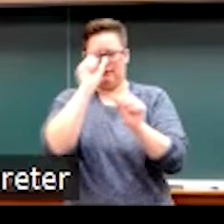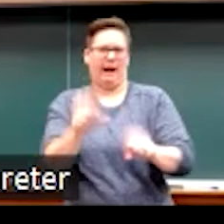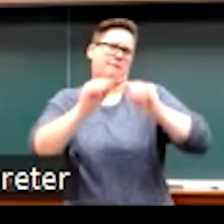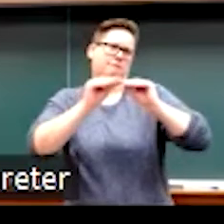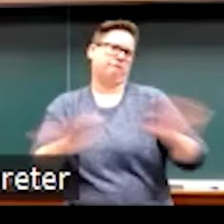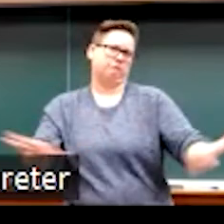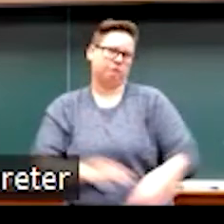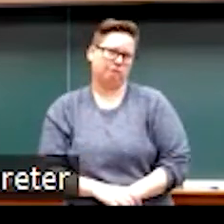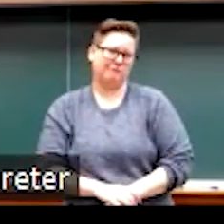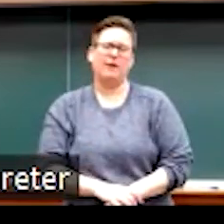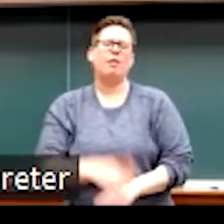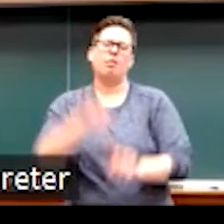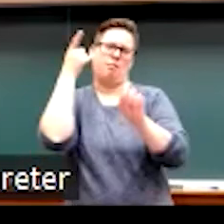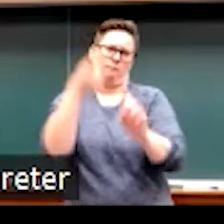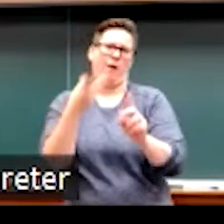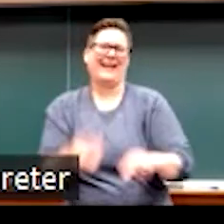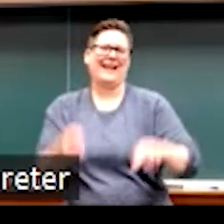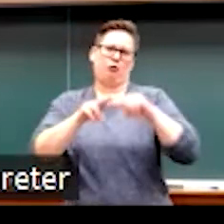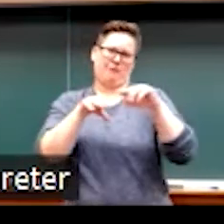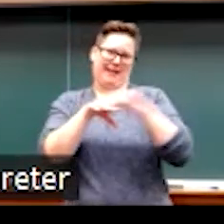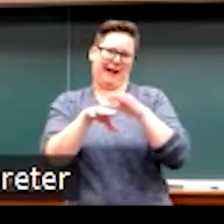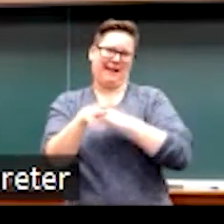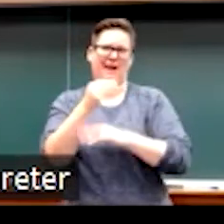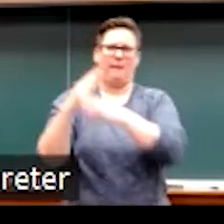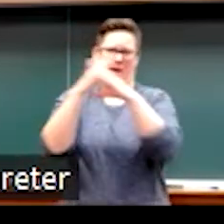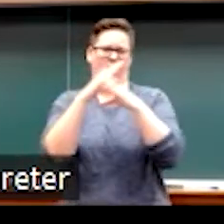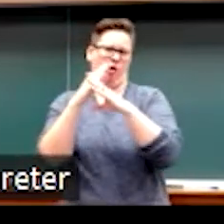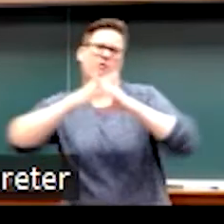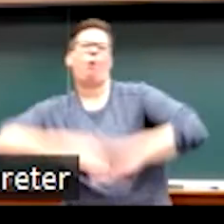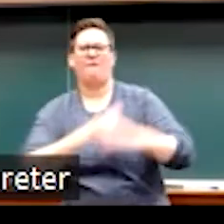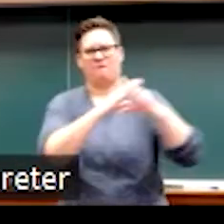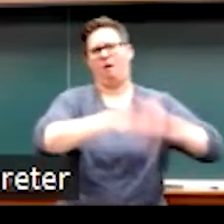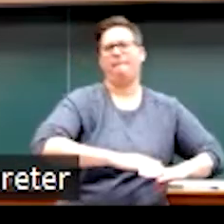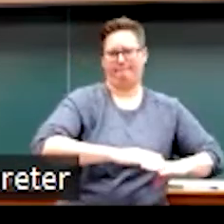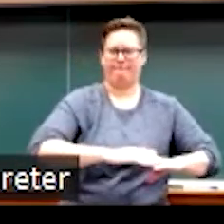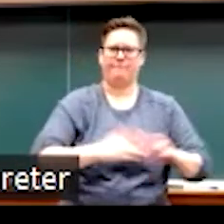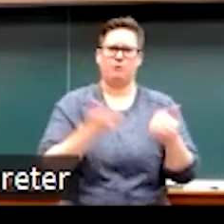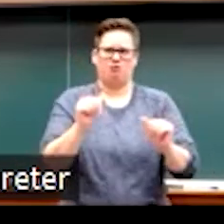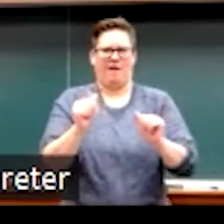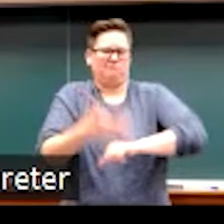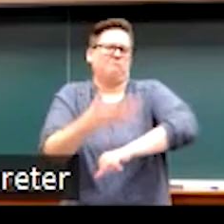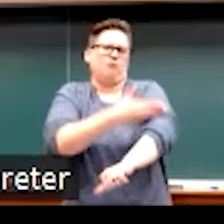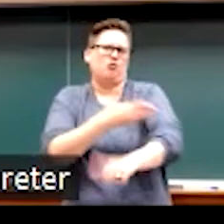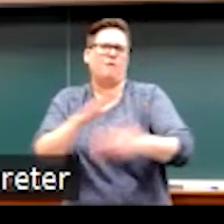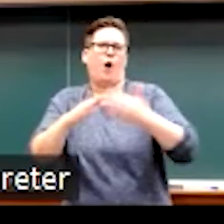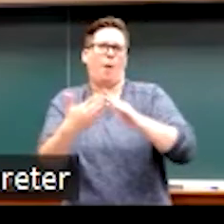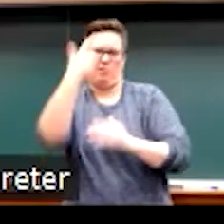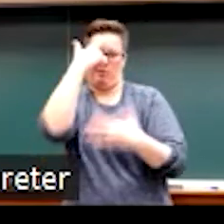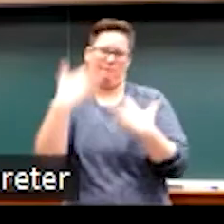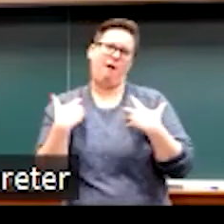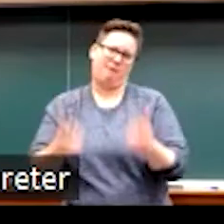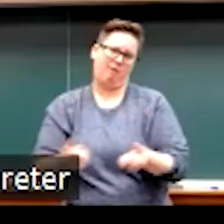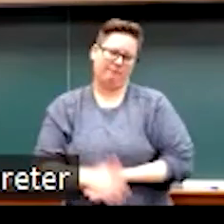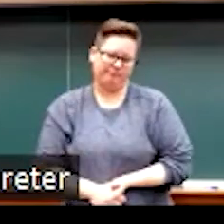disseminable. Ultimately, to increase access and overcome some of the barriers that exist in the goal of improving community mental health